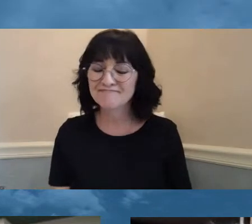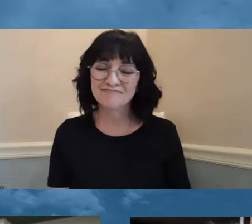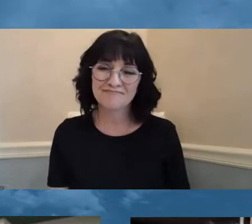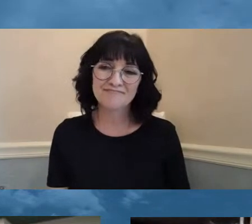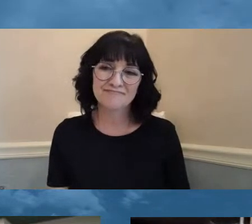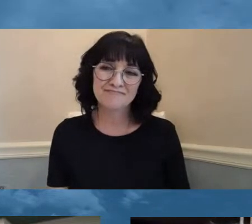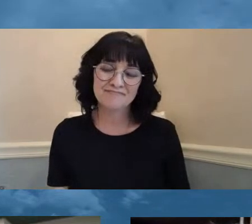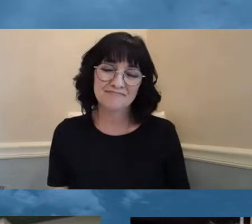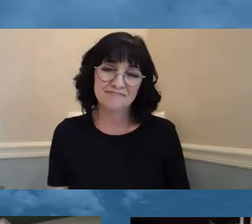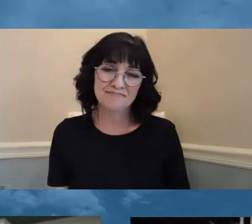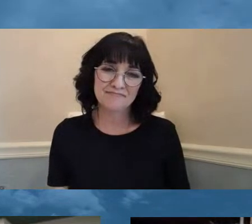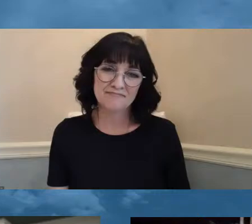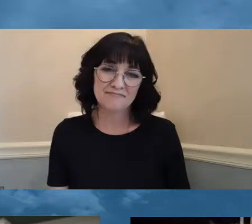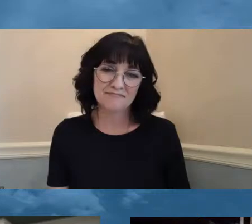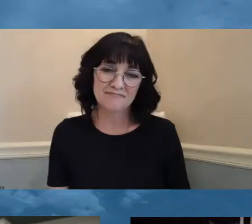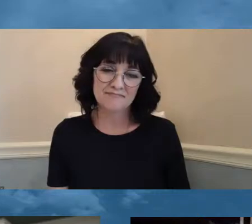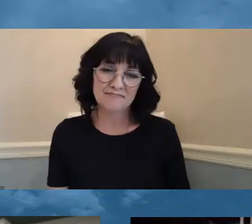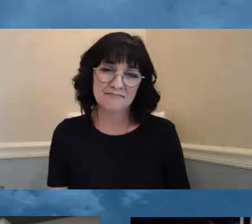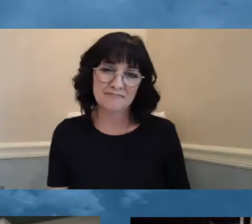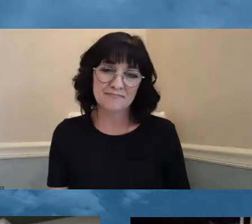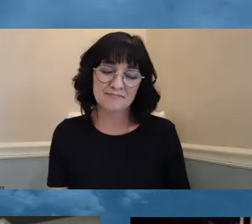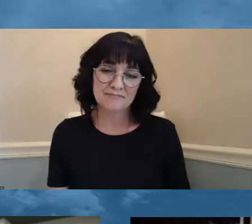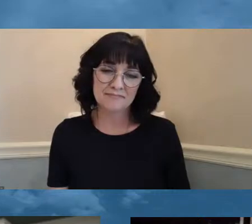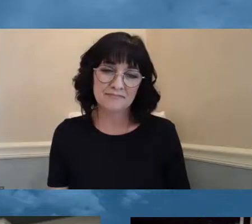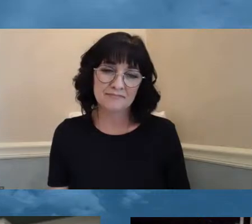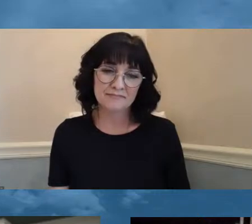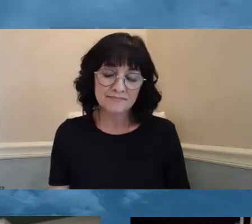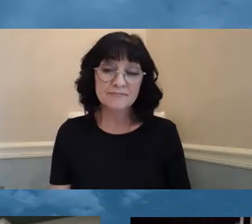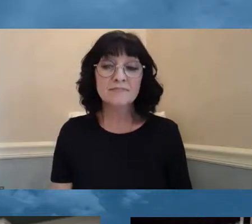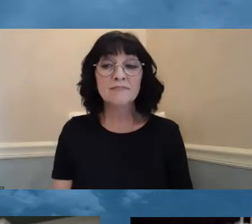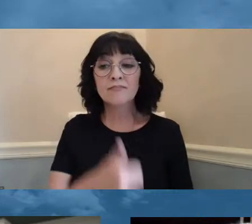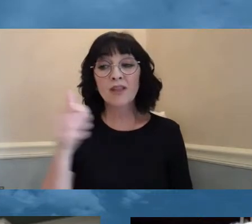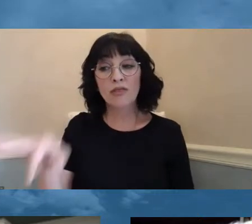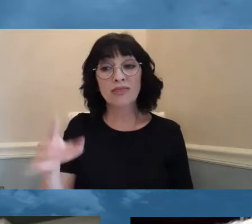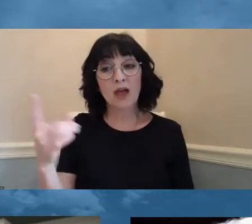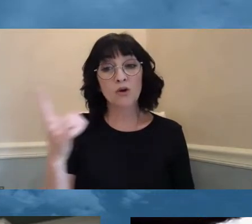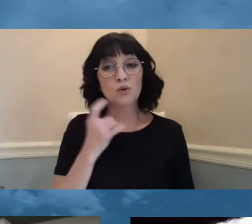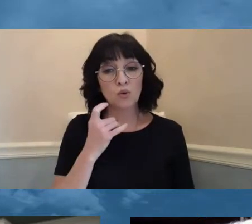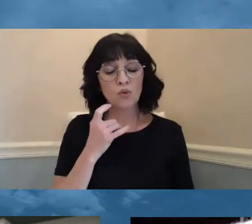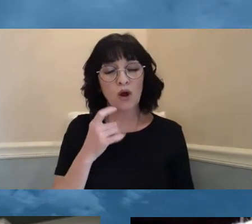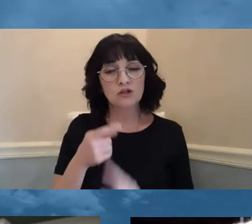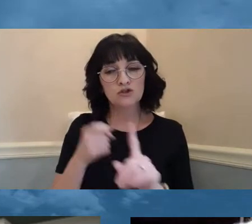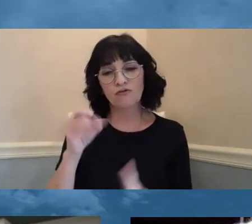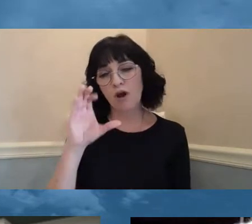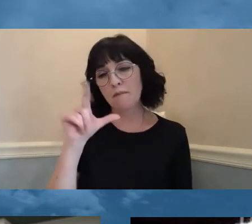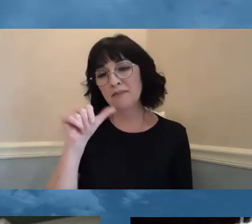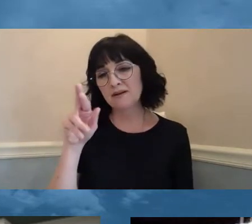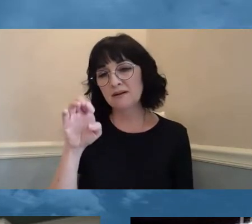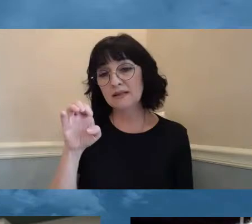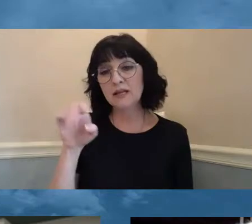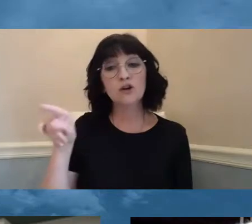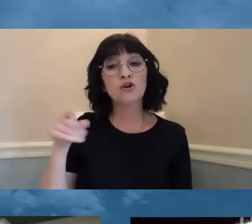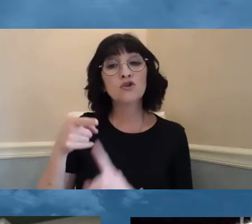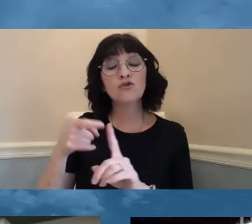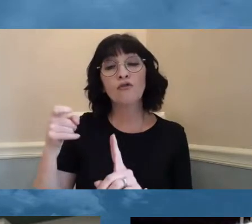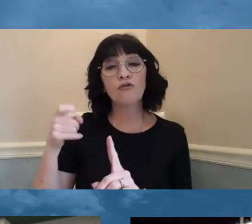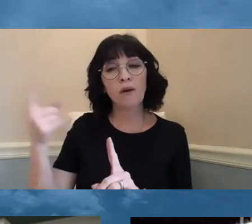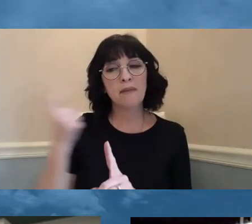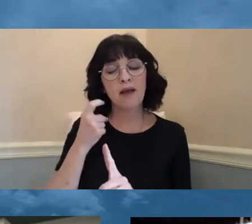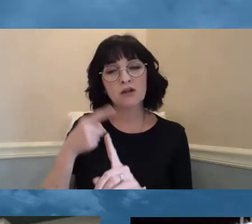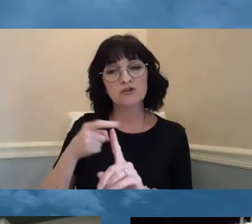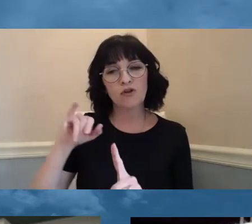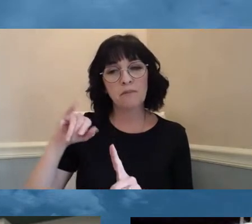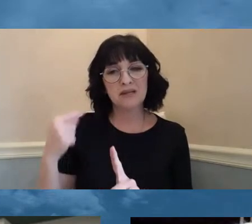Thank you, Governor. And Dr. Rattay, here's another one we got a few times. This is from Claire on Instagram. Claire asks, when will